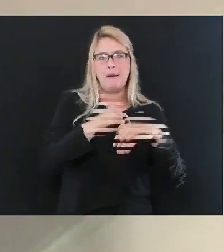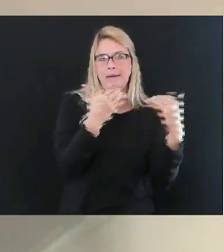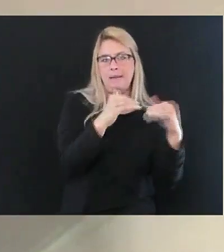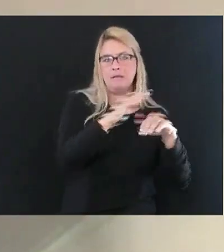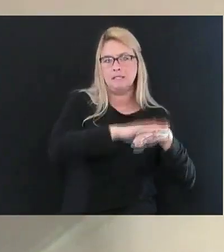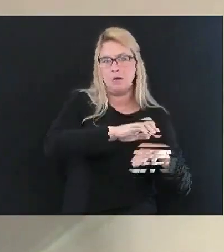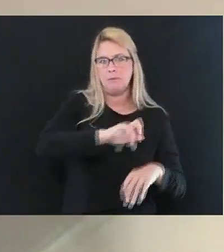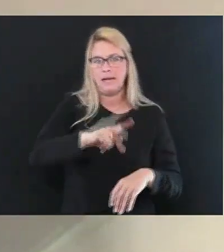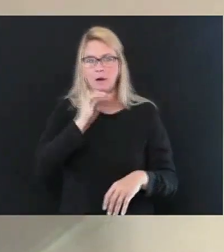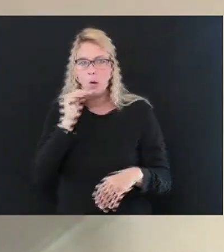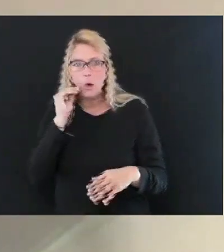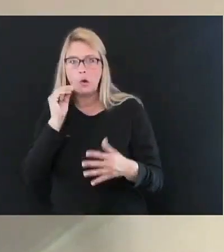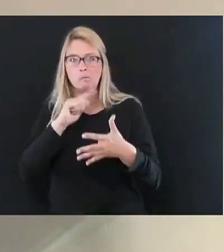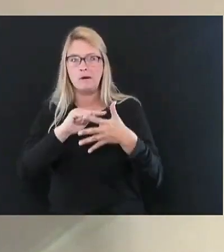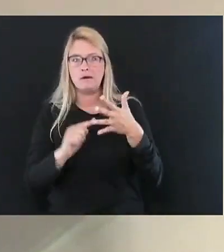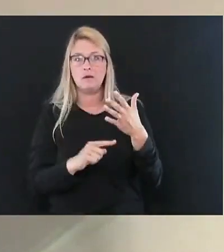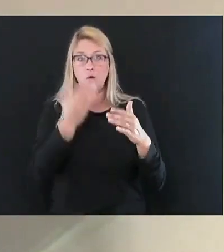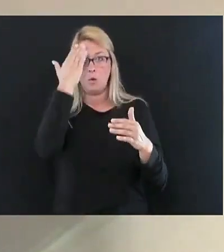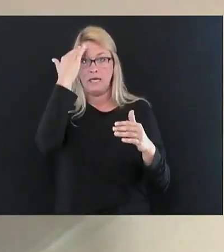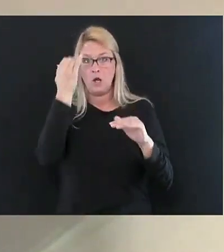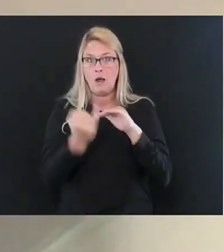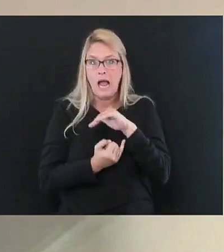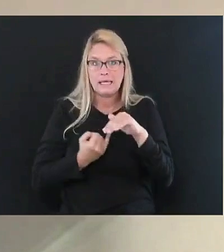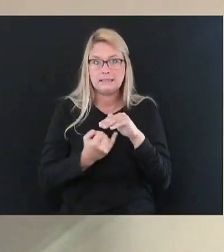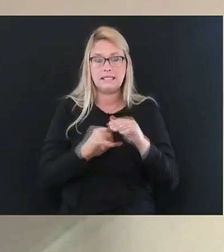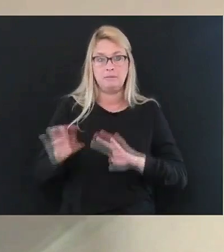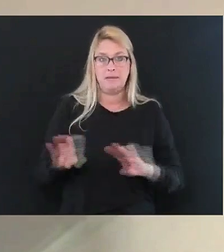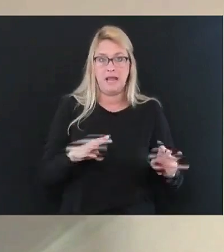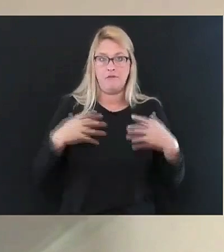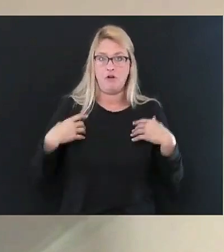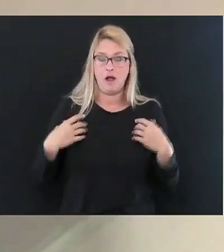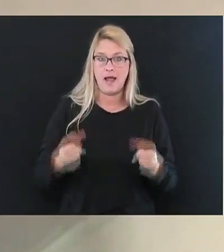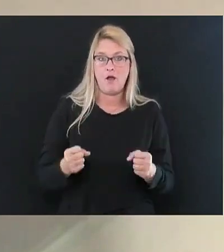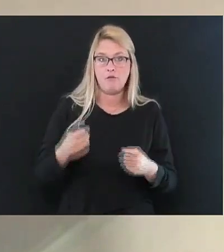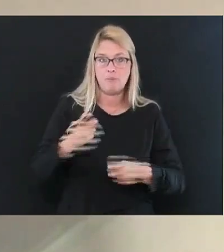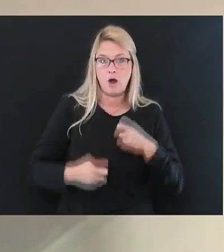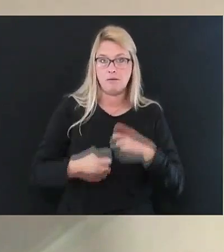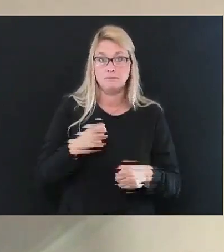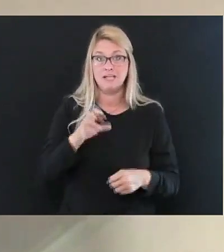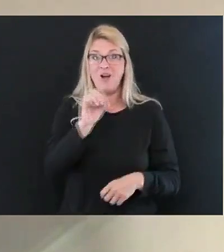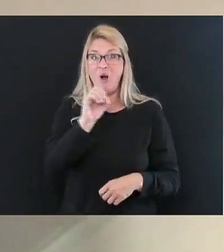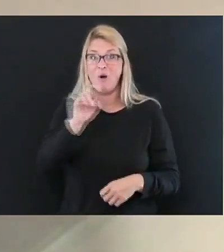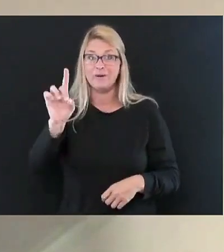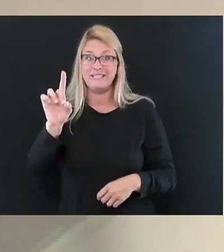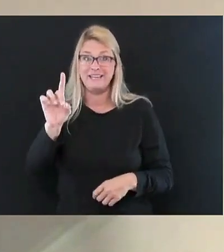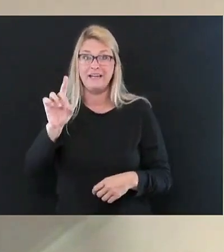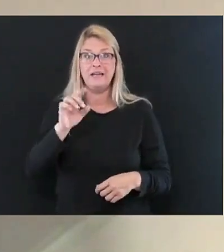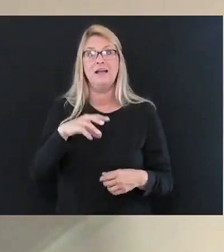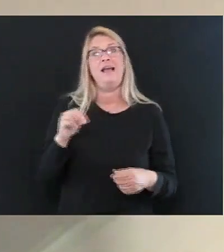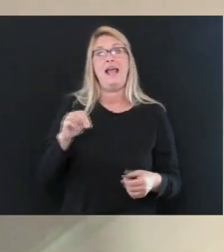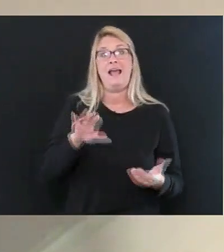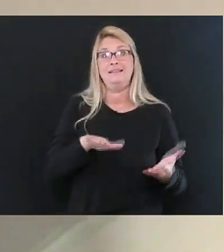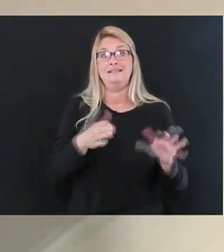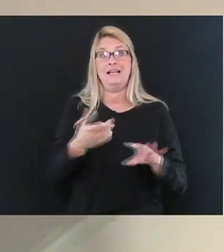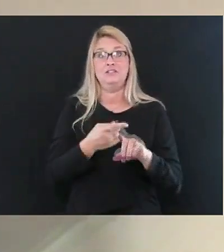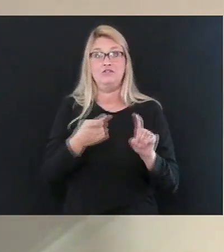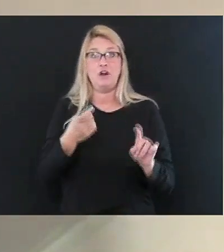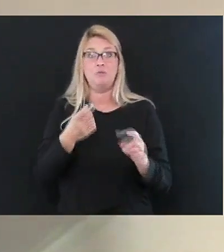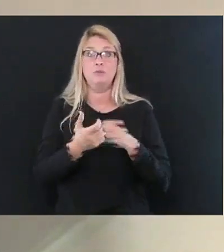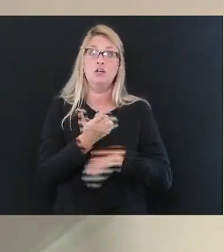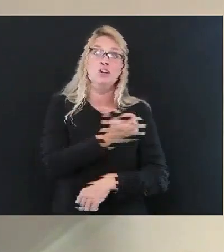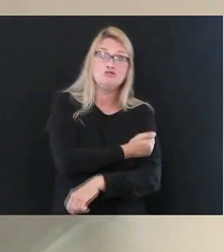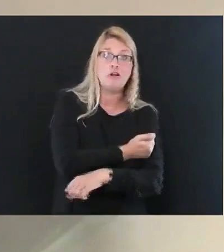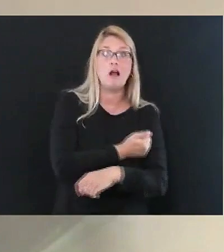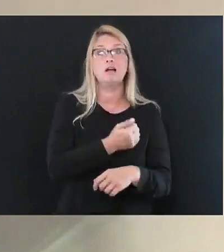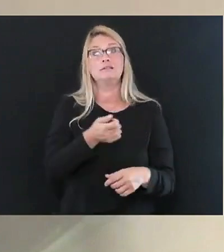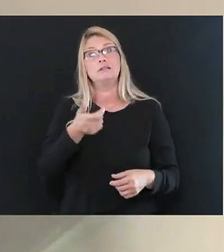that isolation, behavioral health problems, and also overdose and deaths from overdose and drug use is